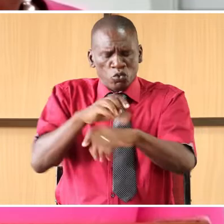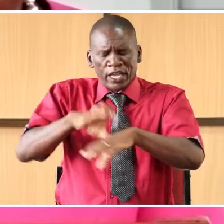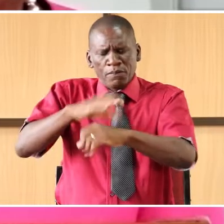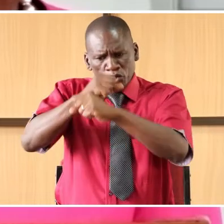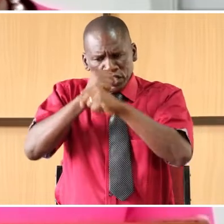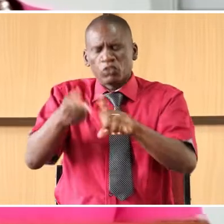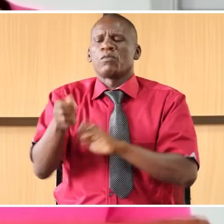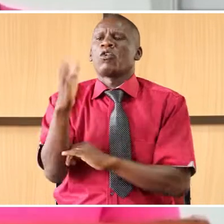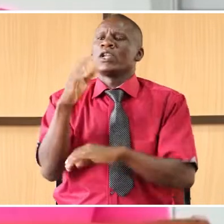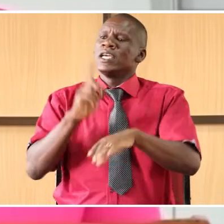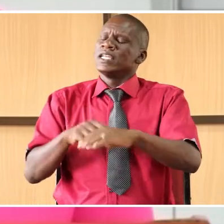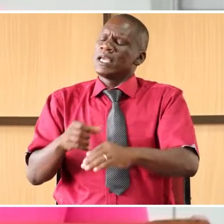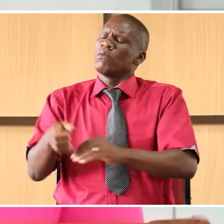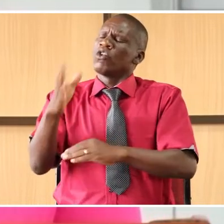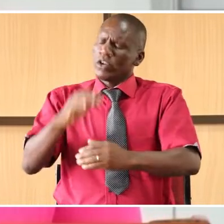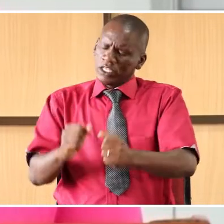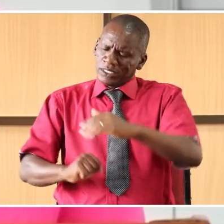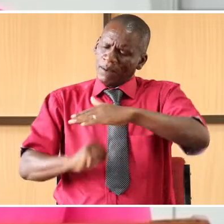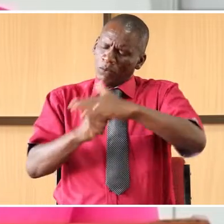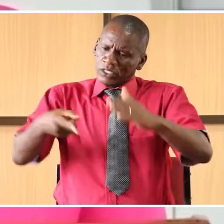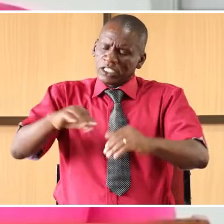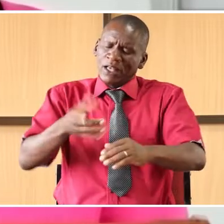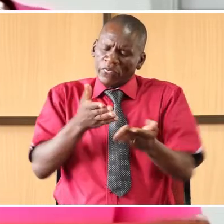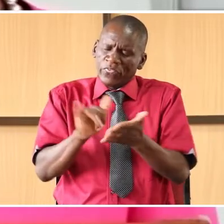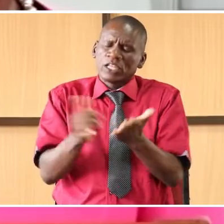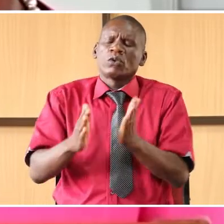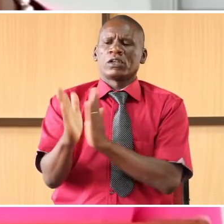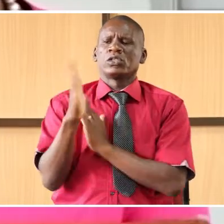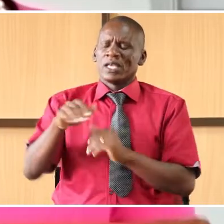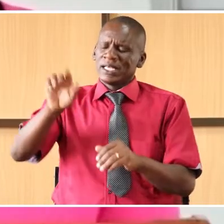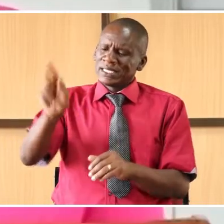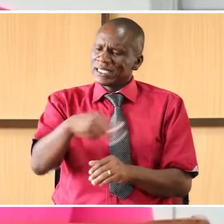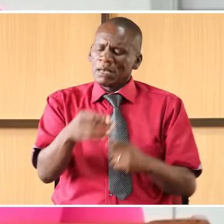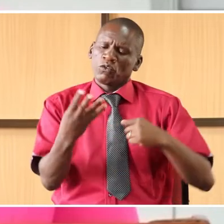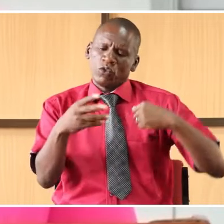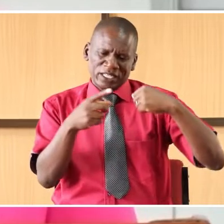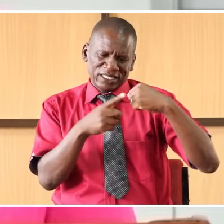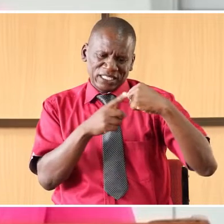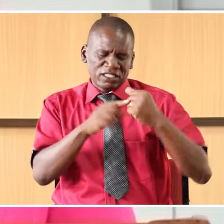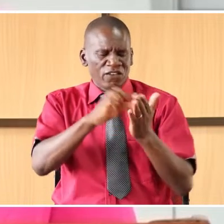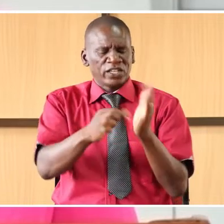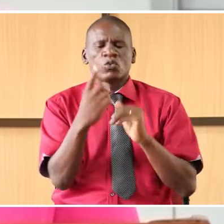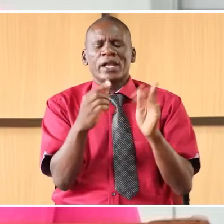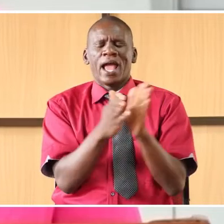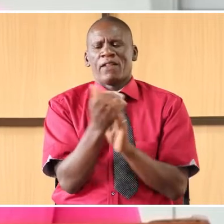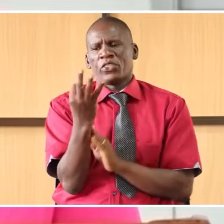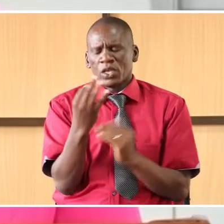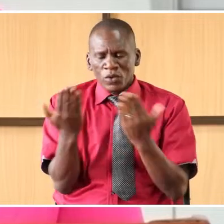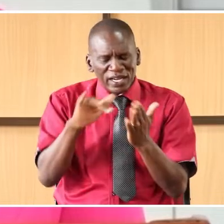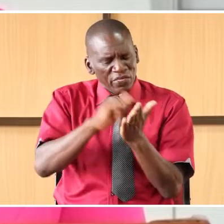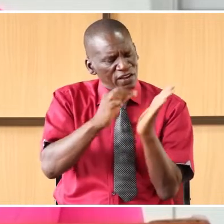our refuge, that is our security. In Psalms 46, verse 1 and 3, I want us to read